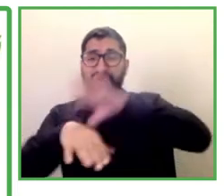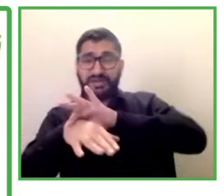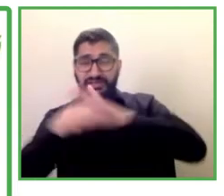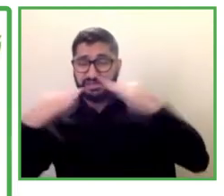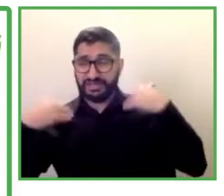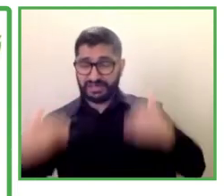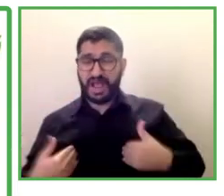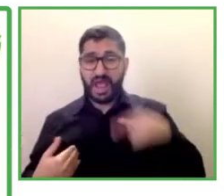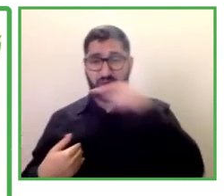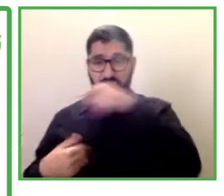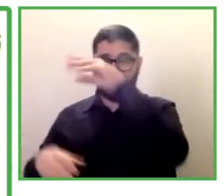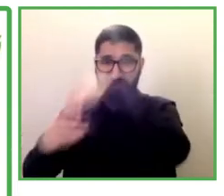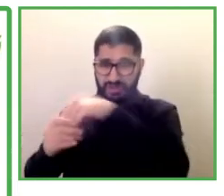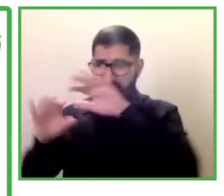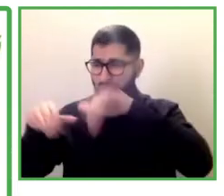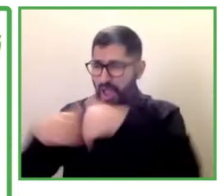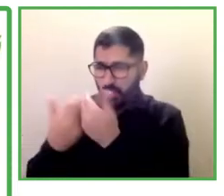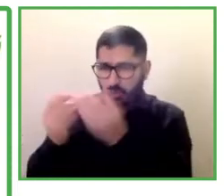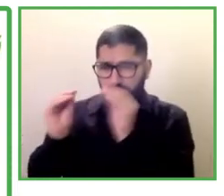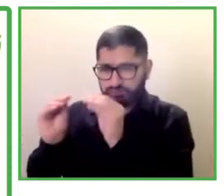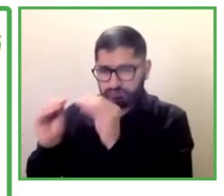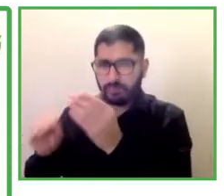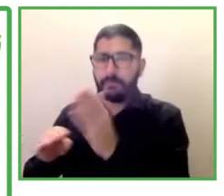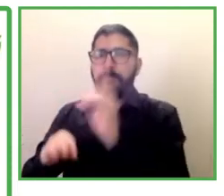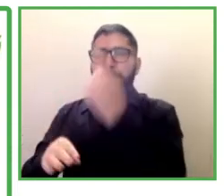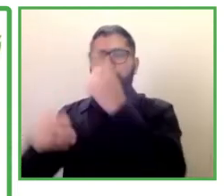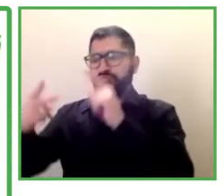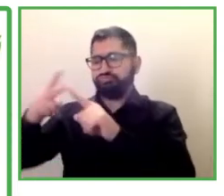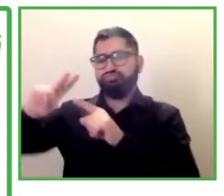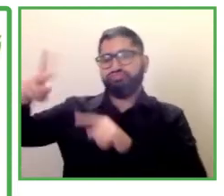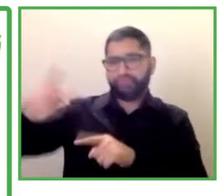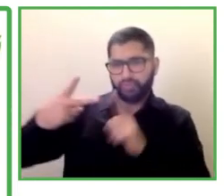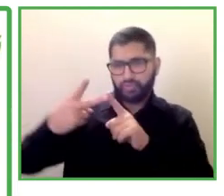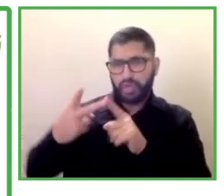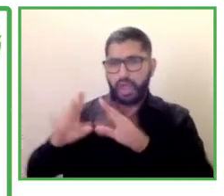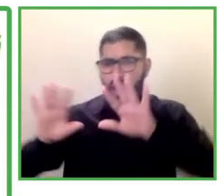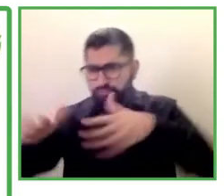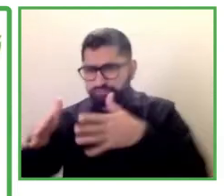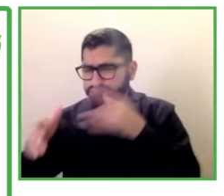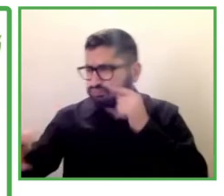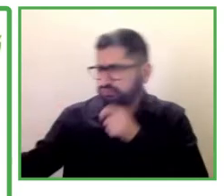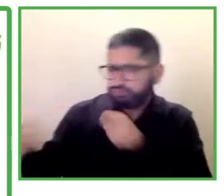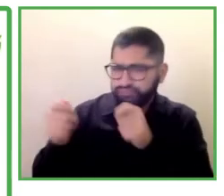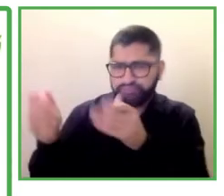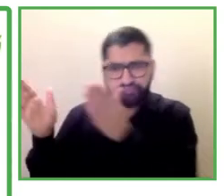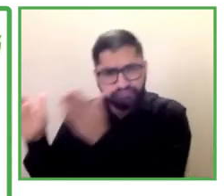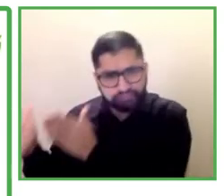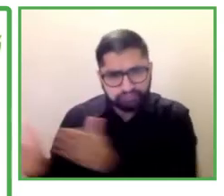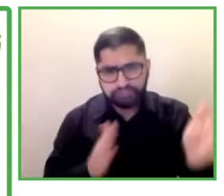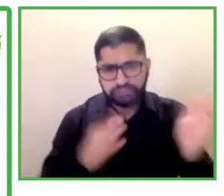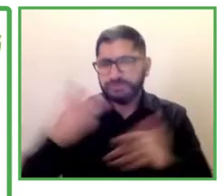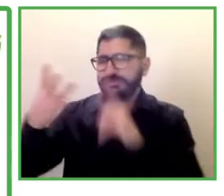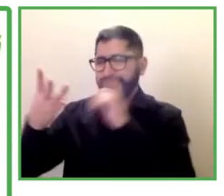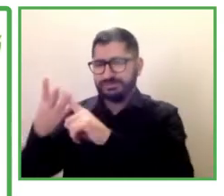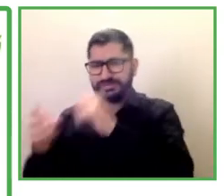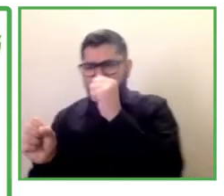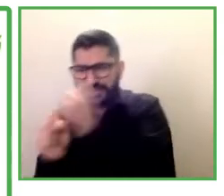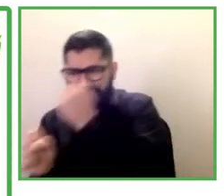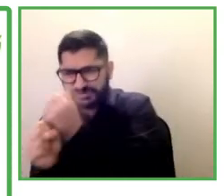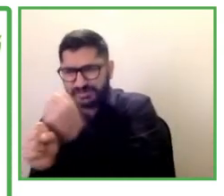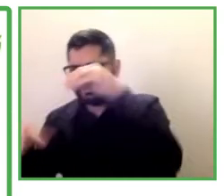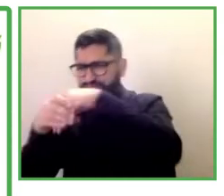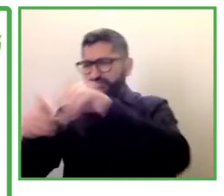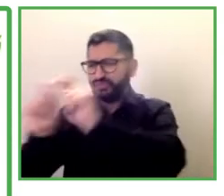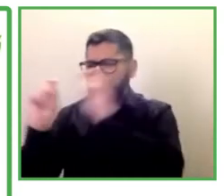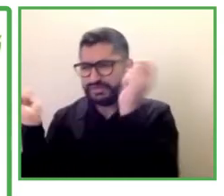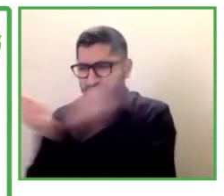So for that, we have two activities. On the one side, we have workshops, training workshops in